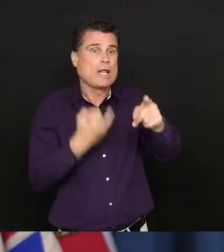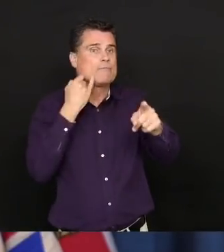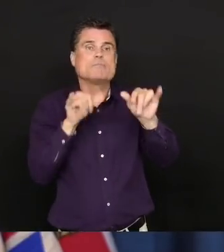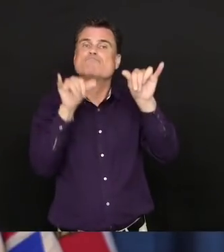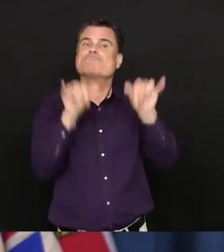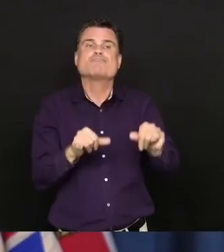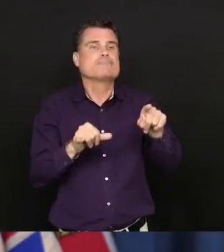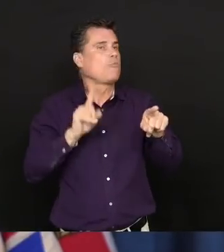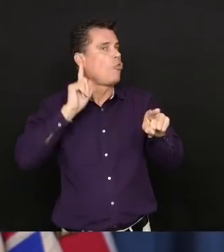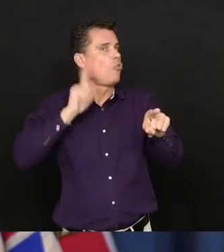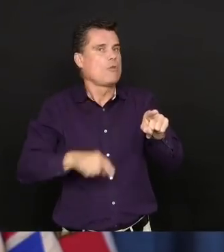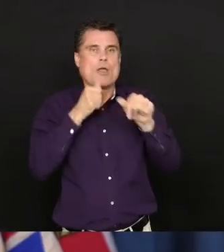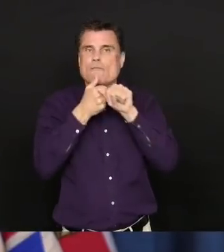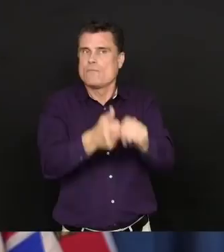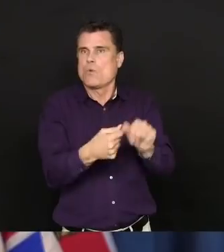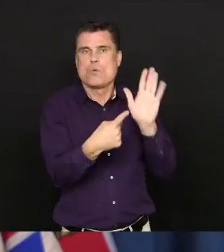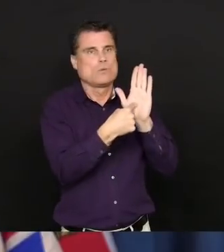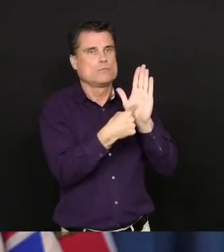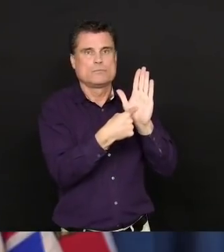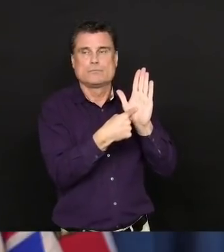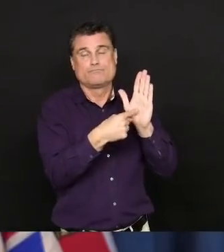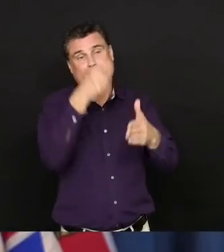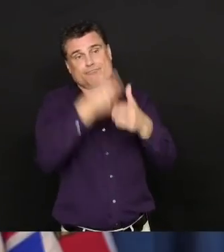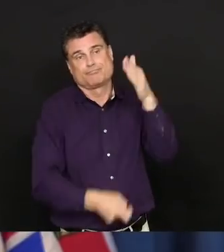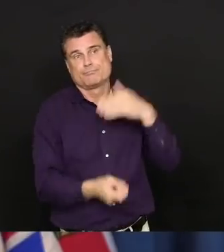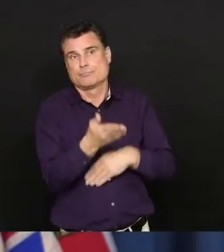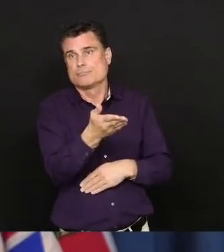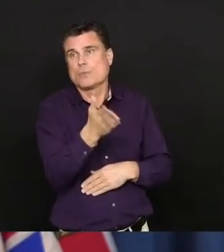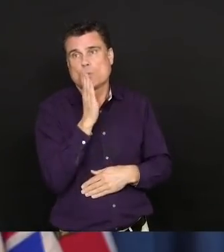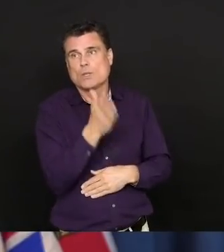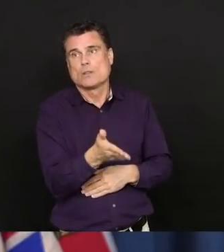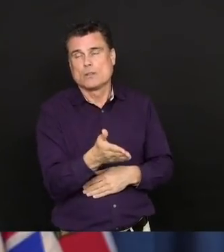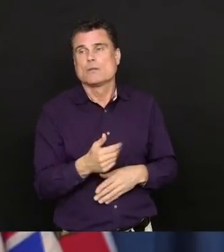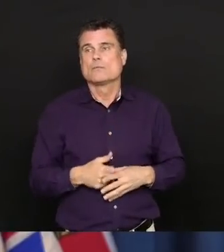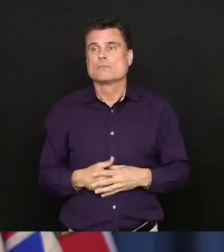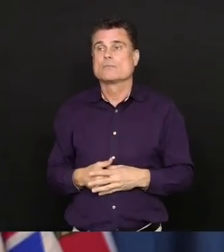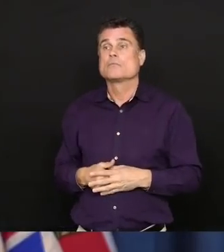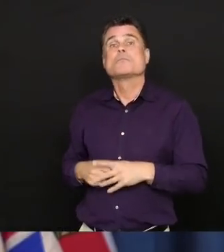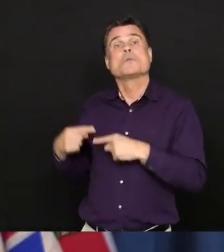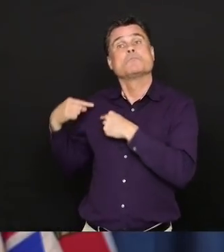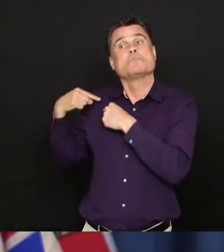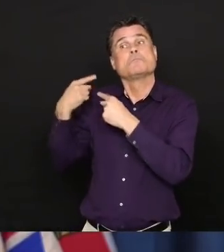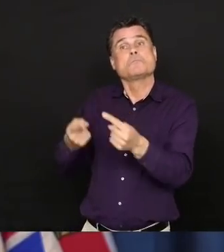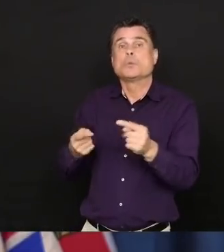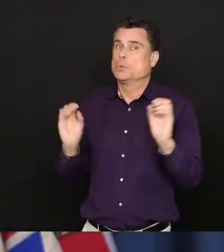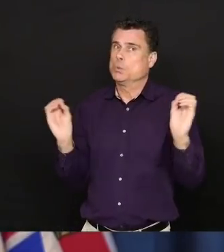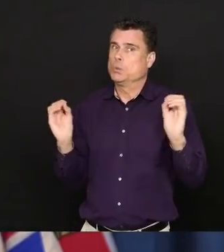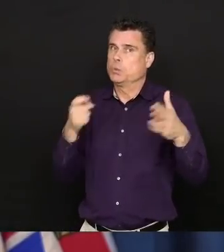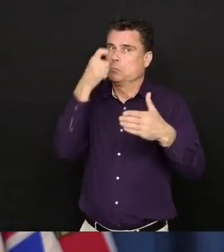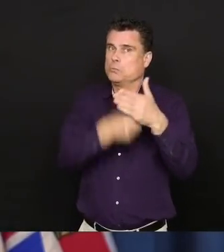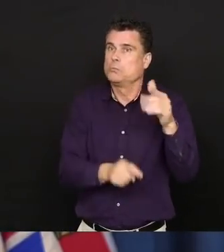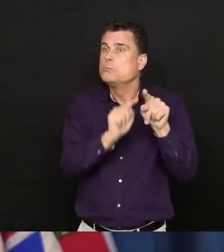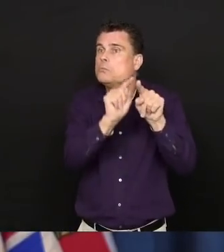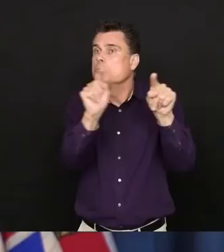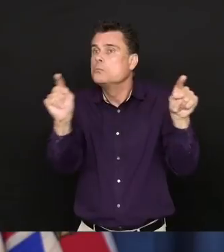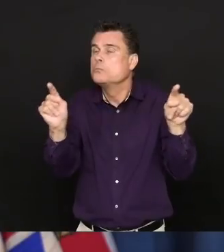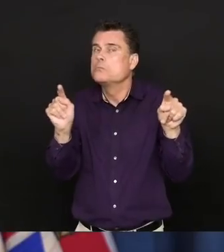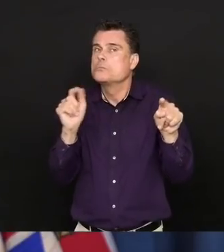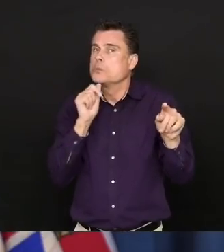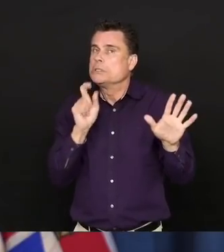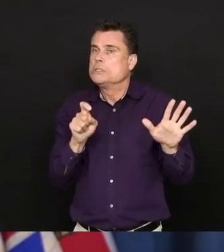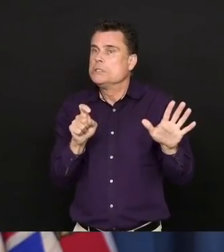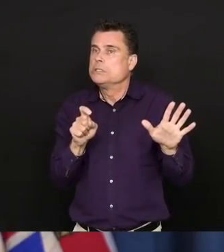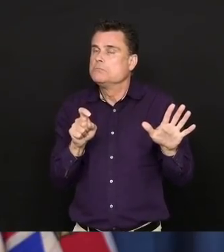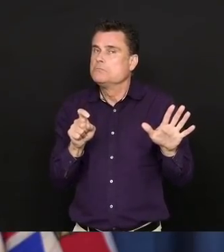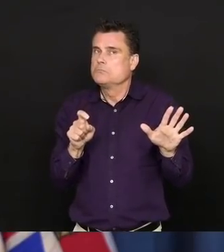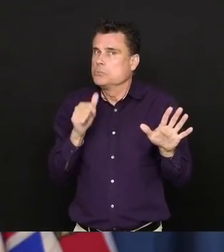contravening the orders. So we have not yet had to issue a fine for anybody for disobeying the orders. I will also say